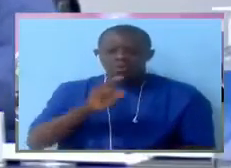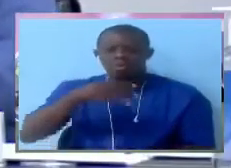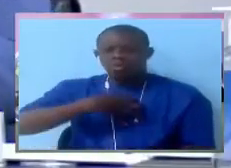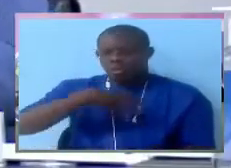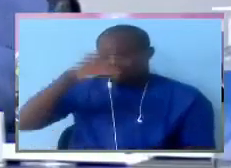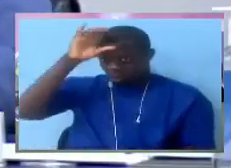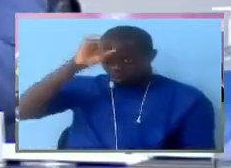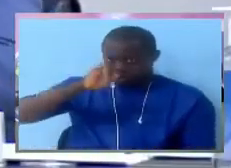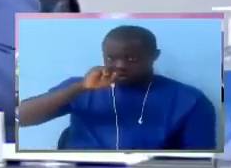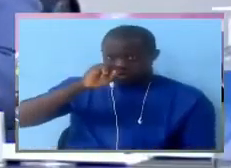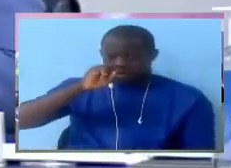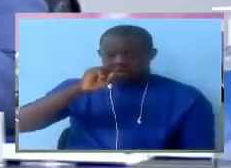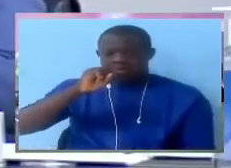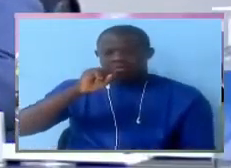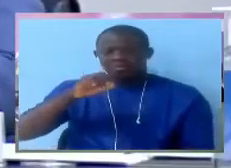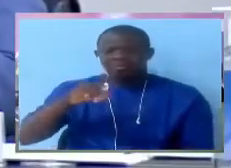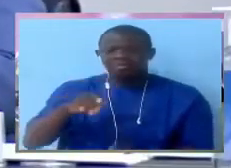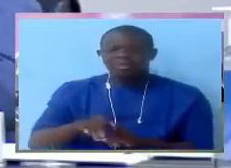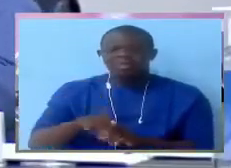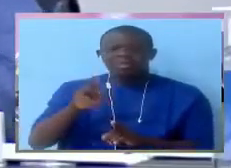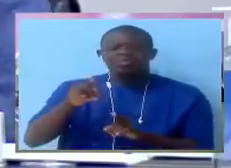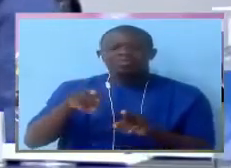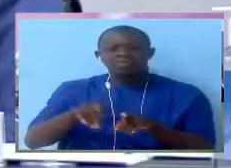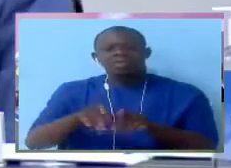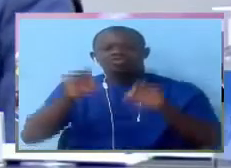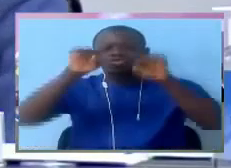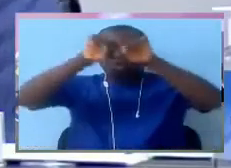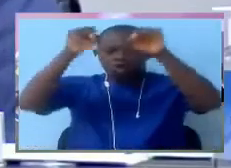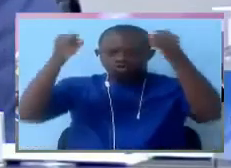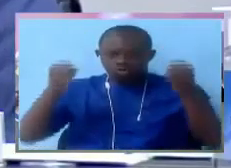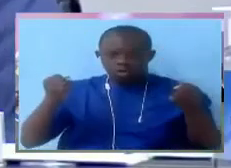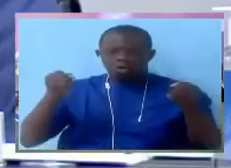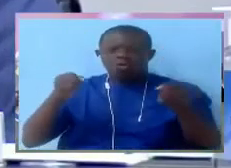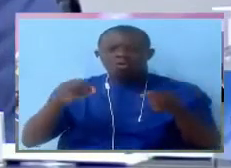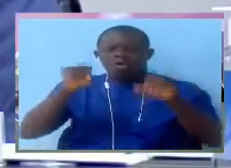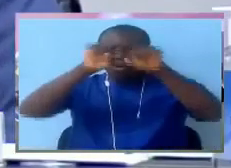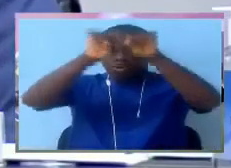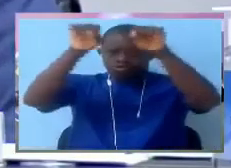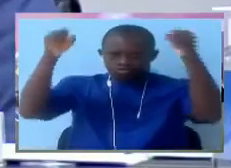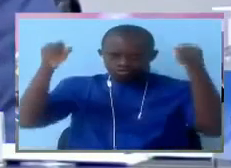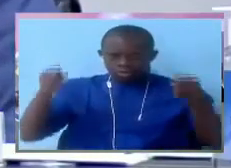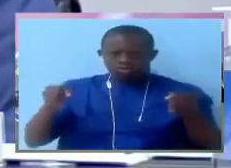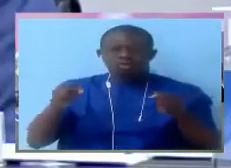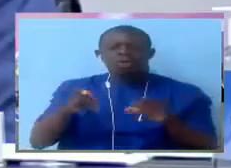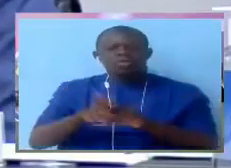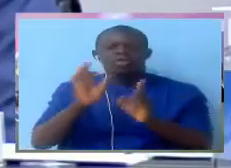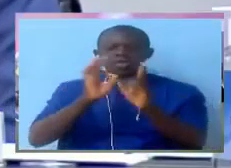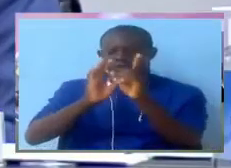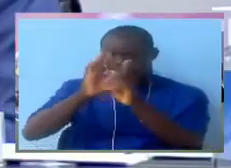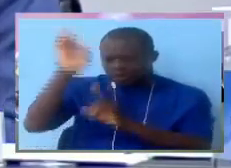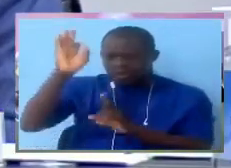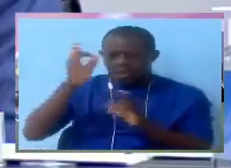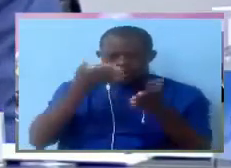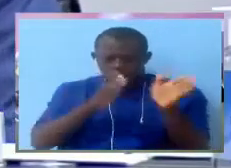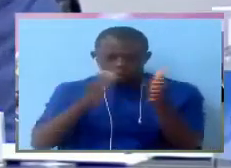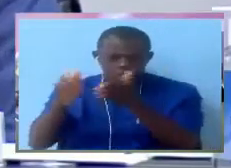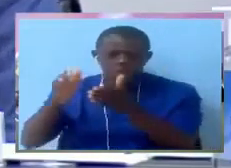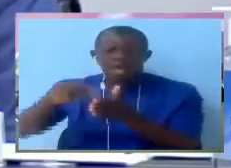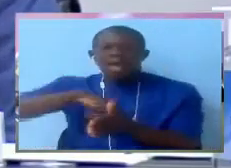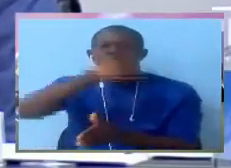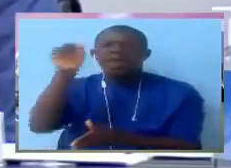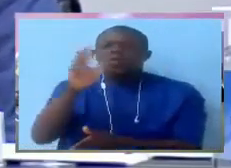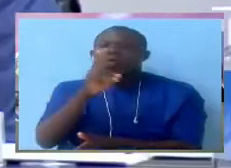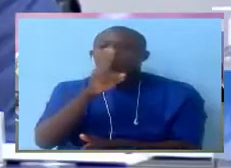understand the structure of the special operation and the membership during